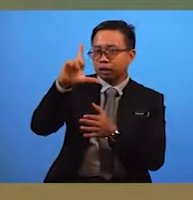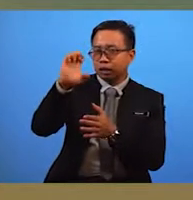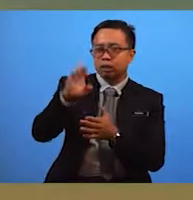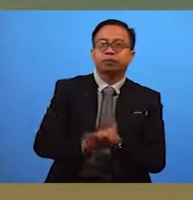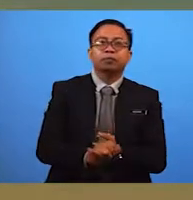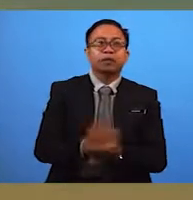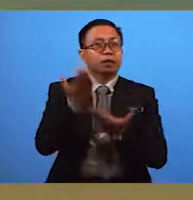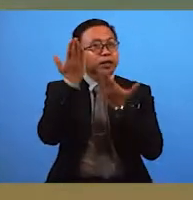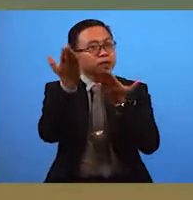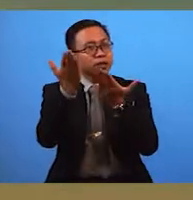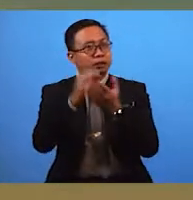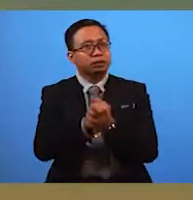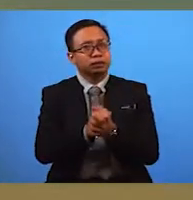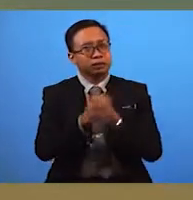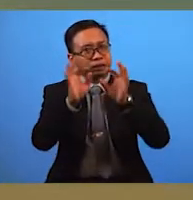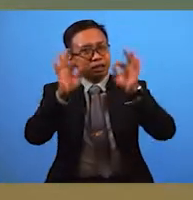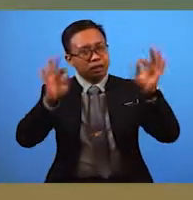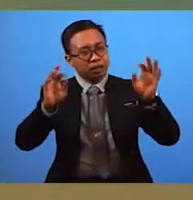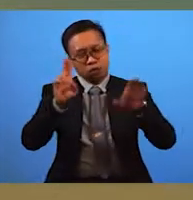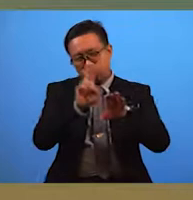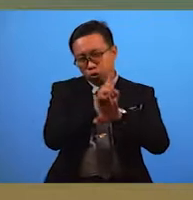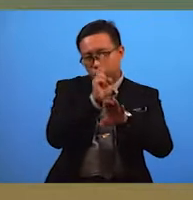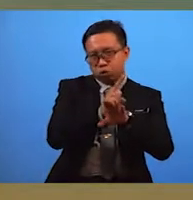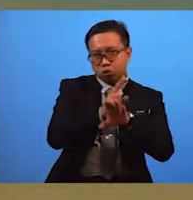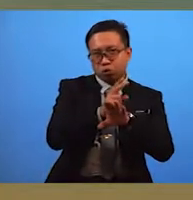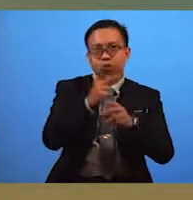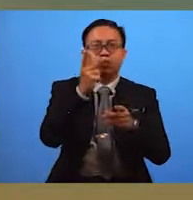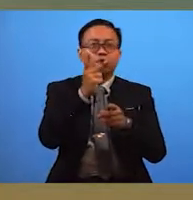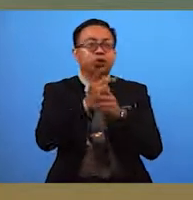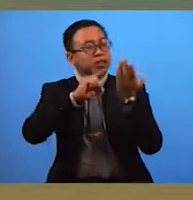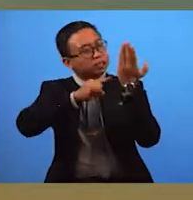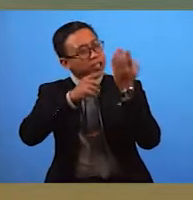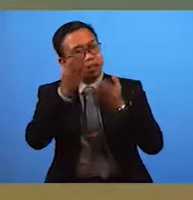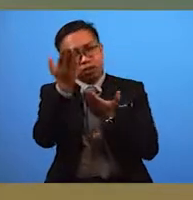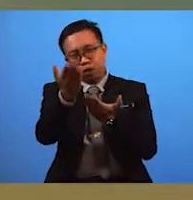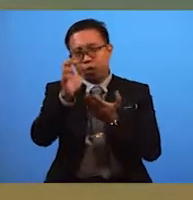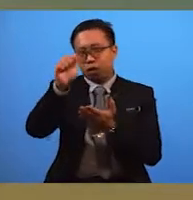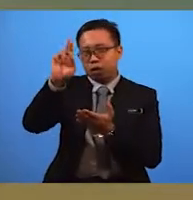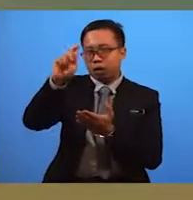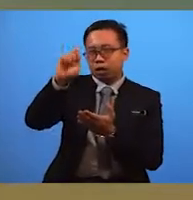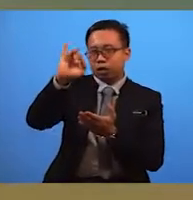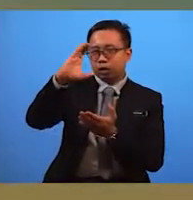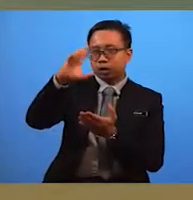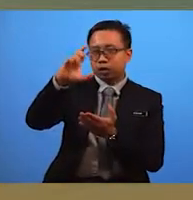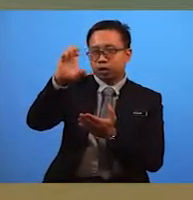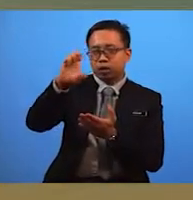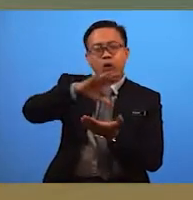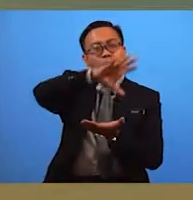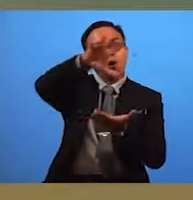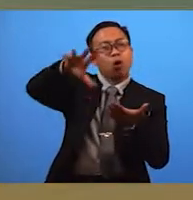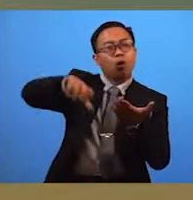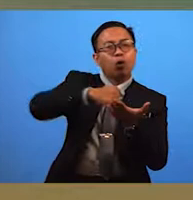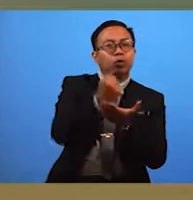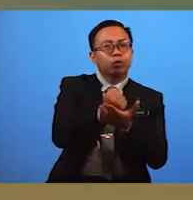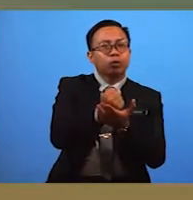Here are some sentences that you can use to kickstart your article. They are all sentences